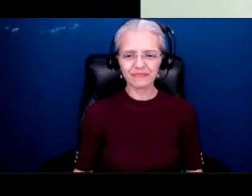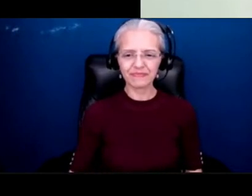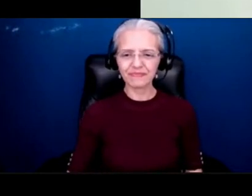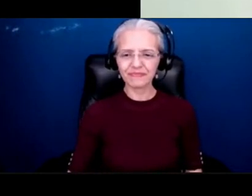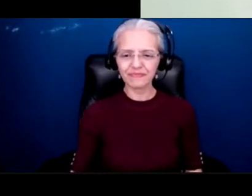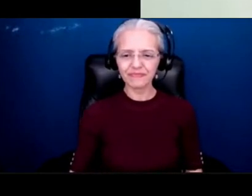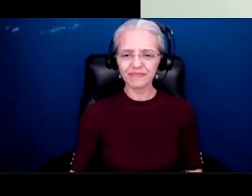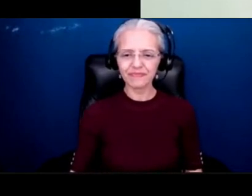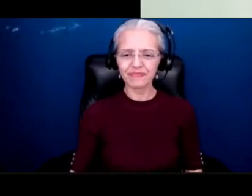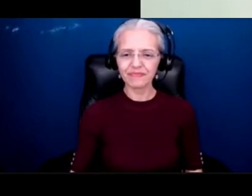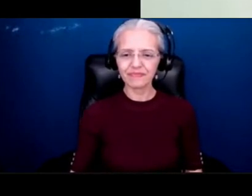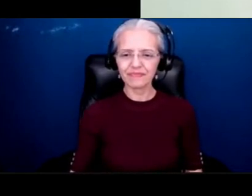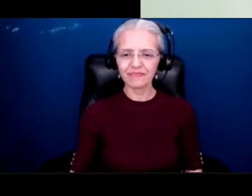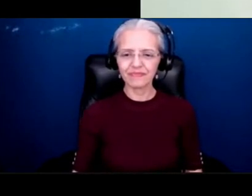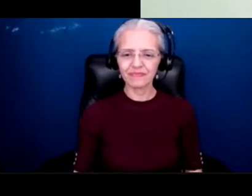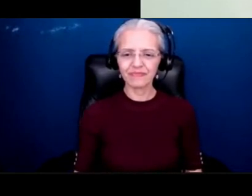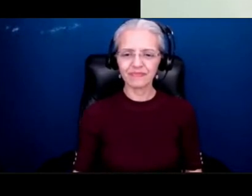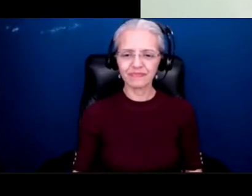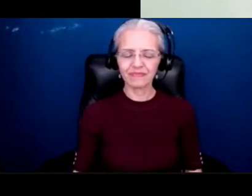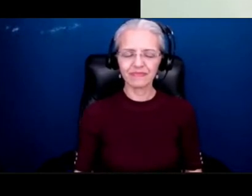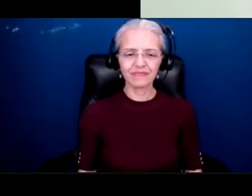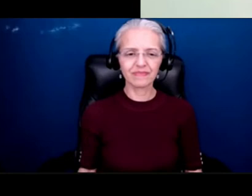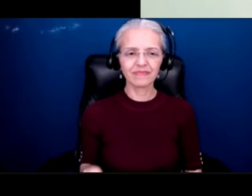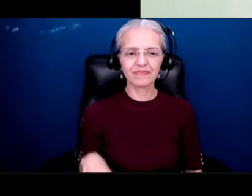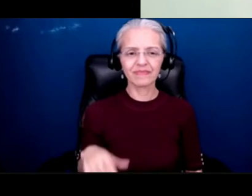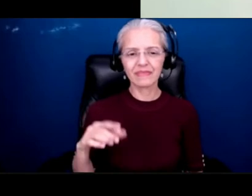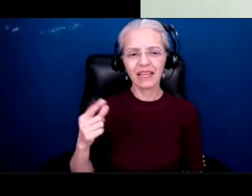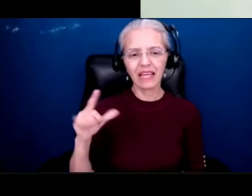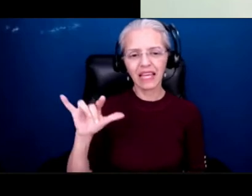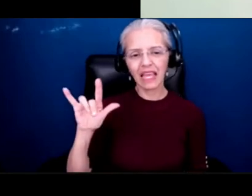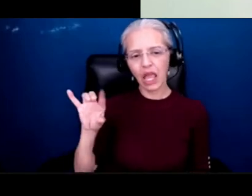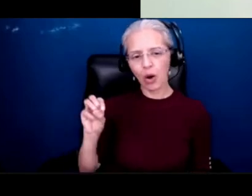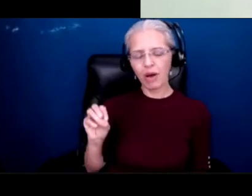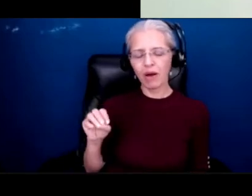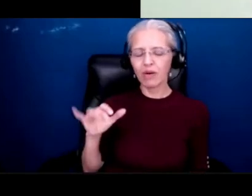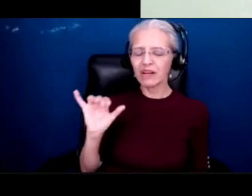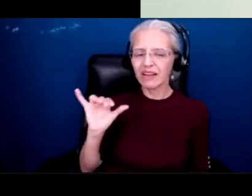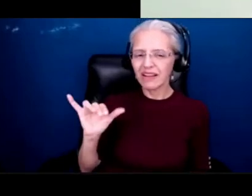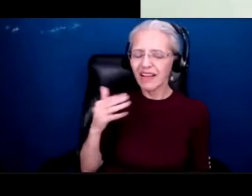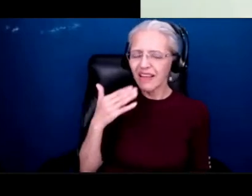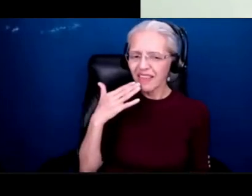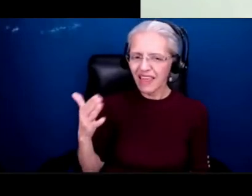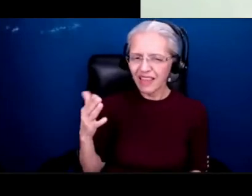Thank you for that. Yes, access is a form of love. I love that.